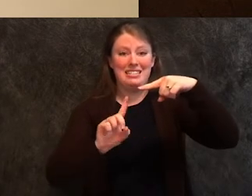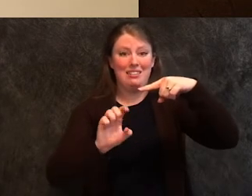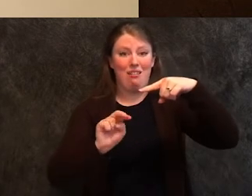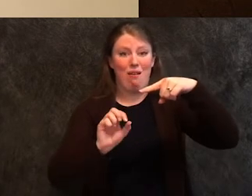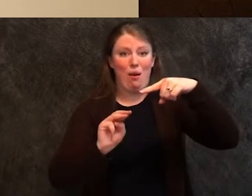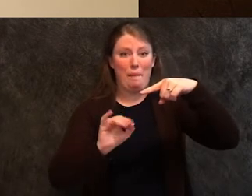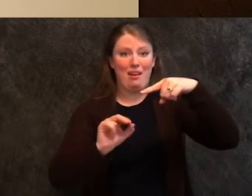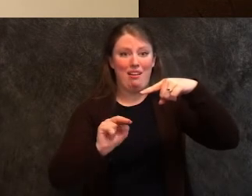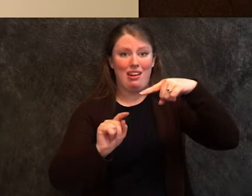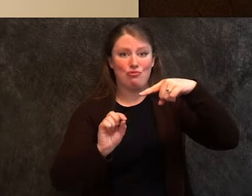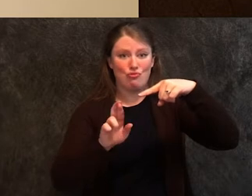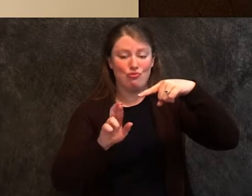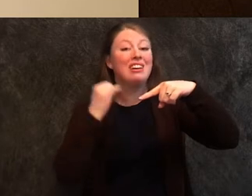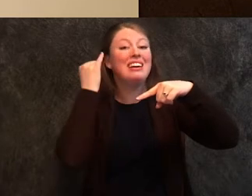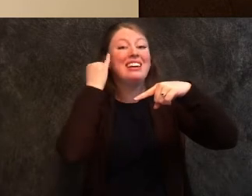fraction.